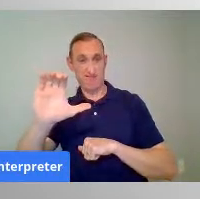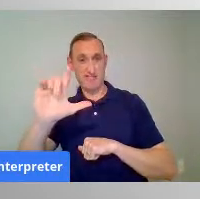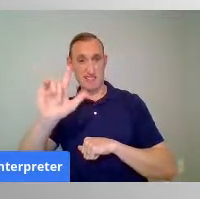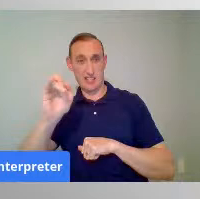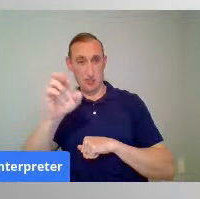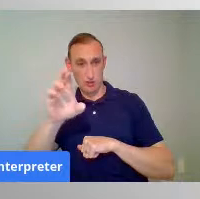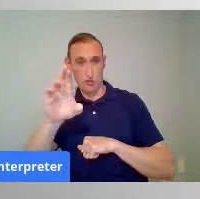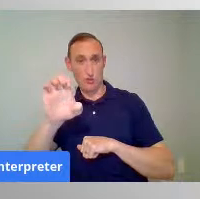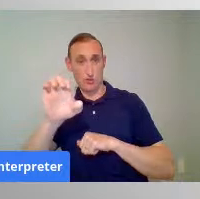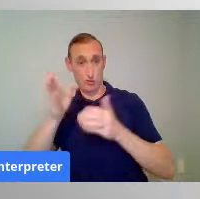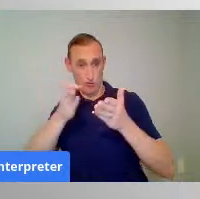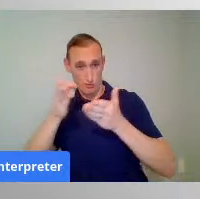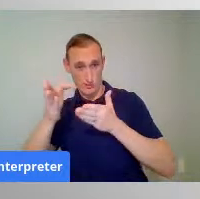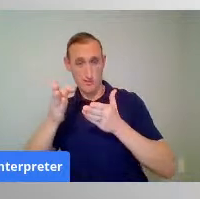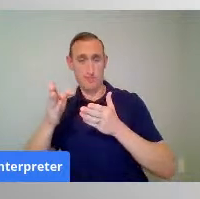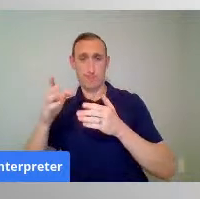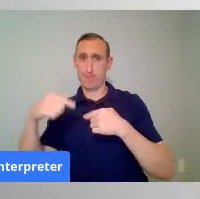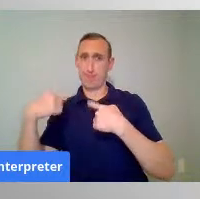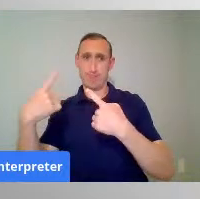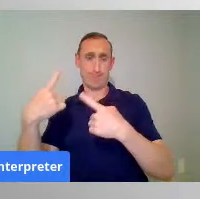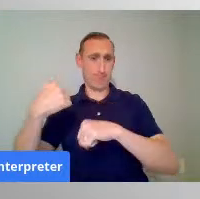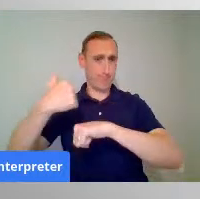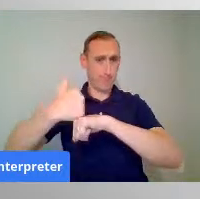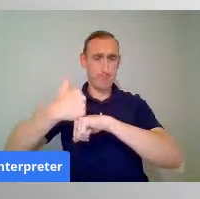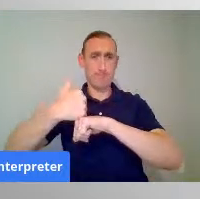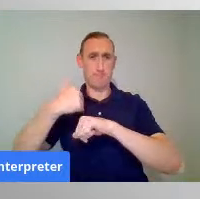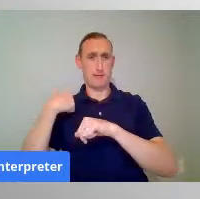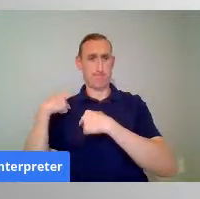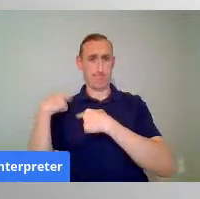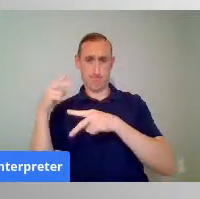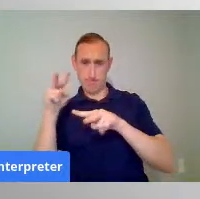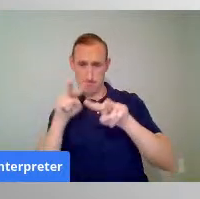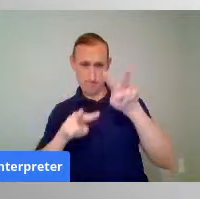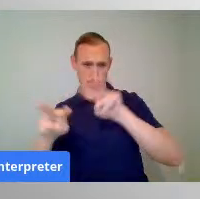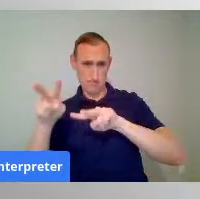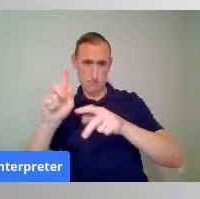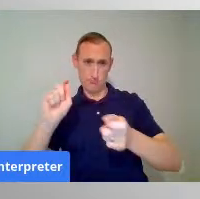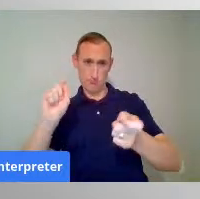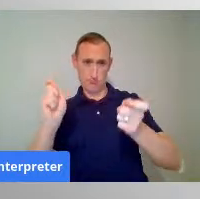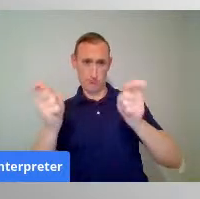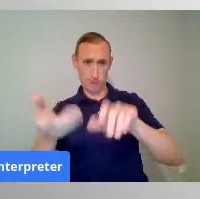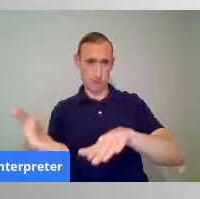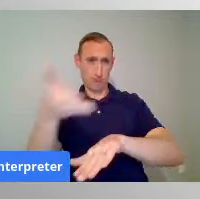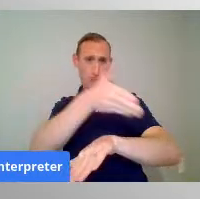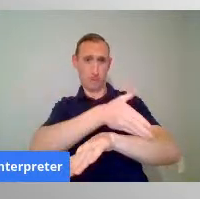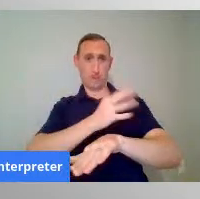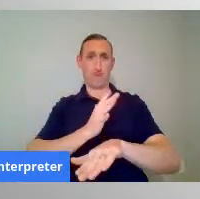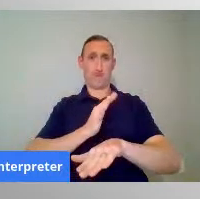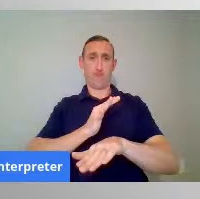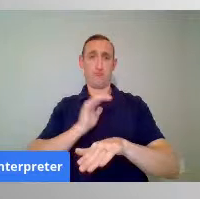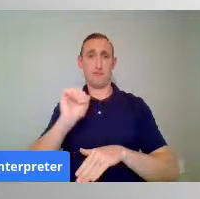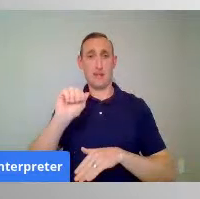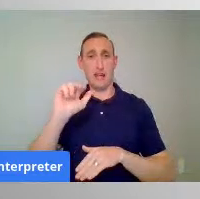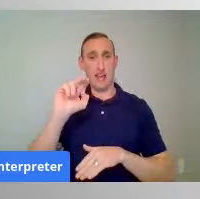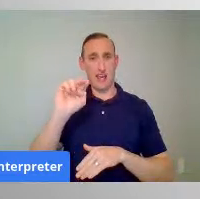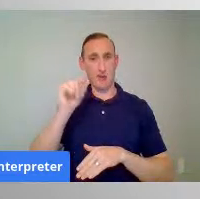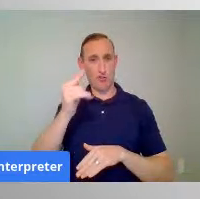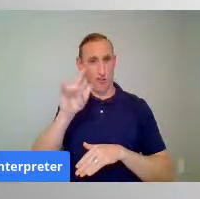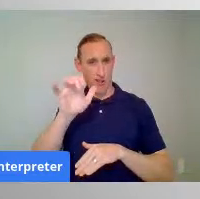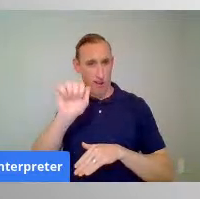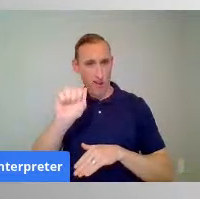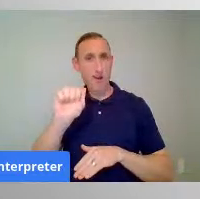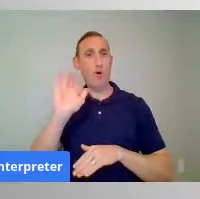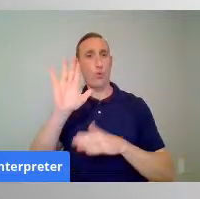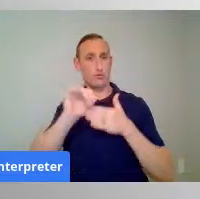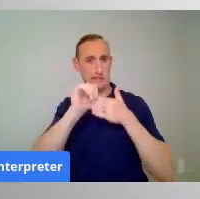opportunity. Let me say too, before we get started, I want to thank Angela Tillman. She's agreed to kind of drive this presentation for me because I'm less familiar